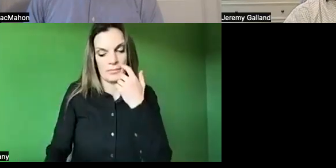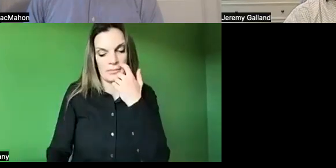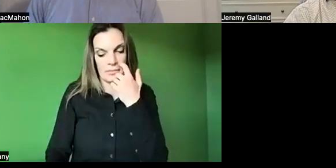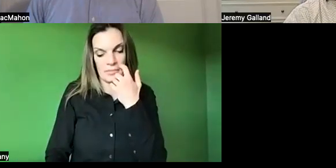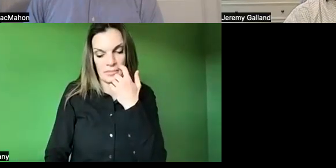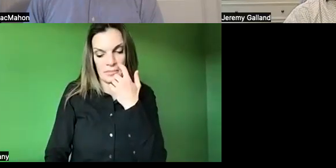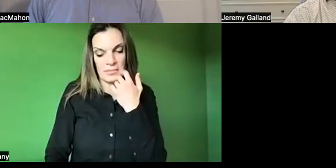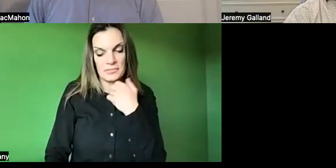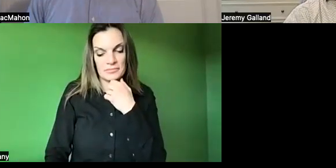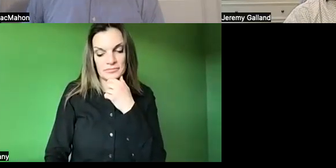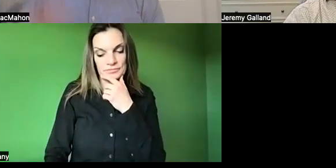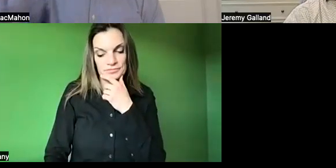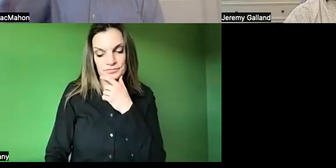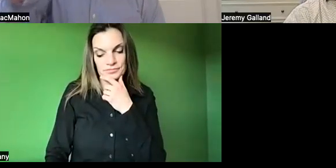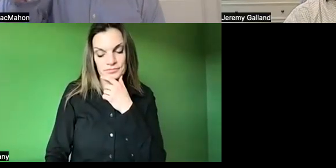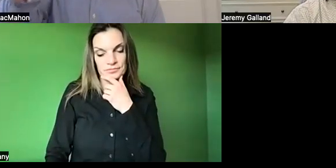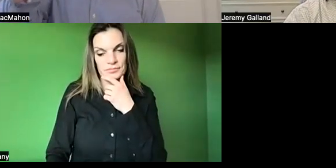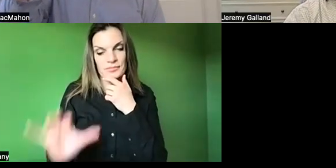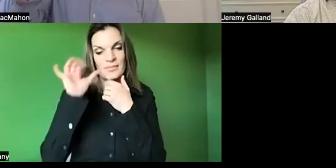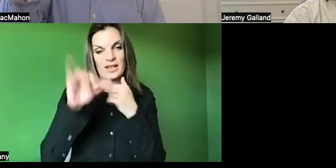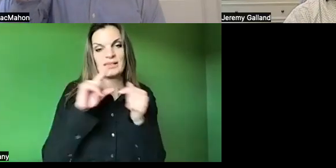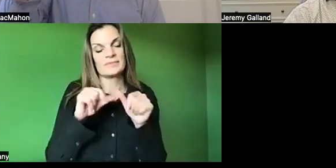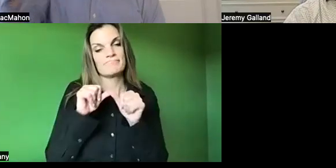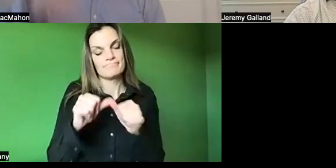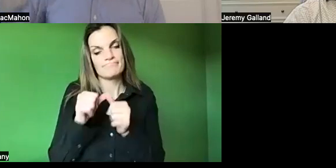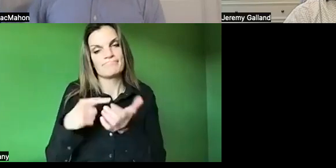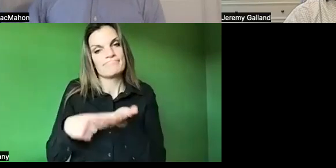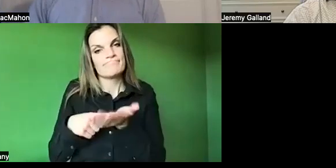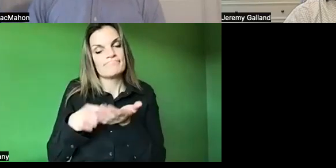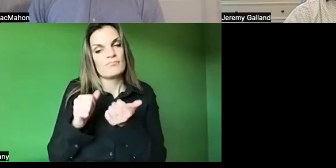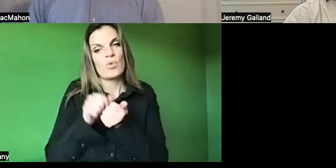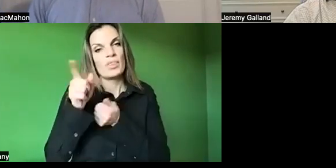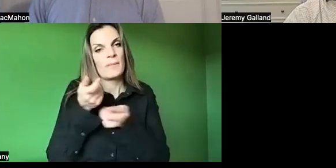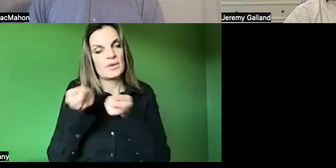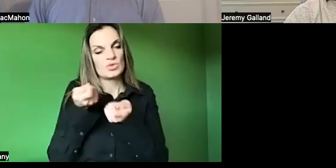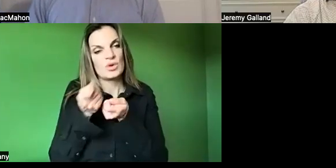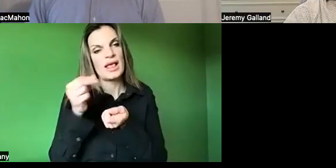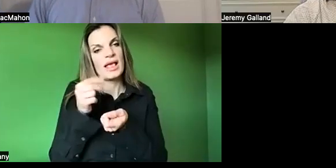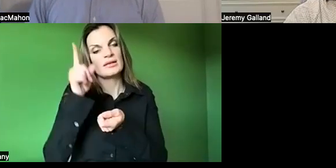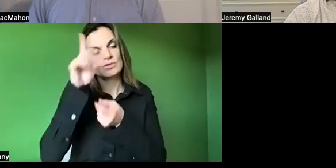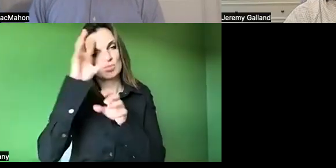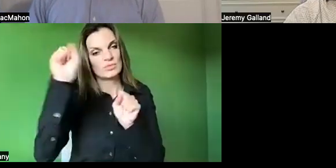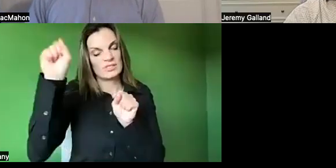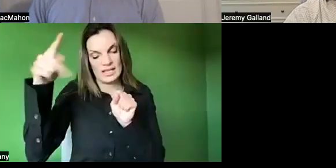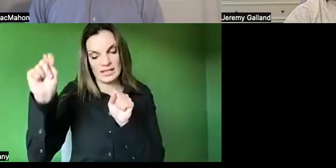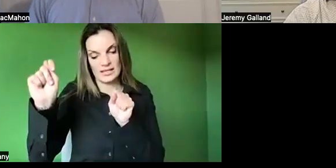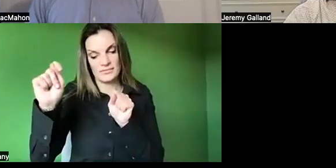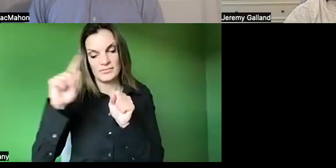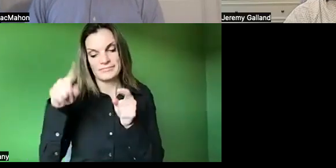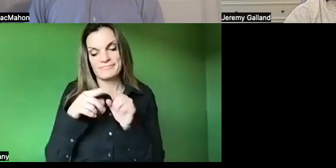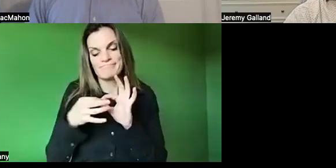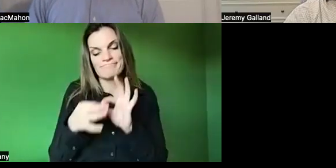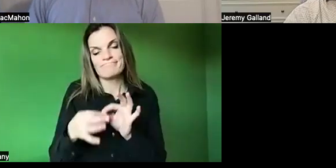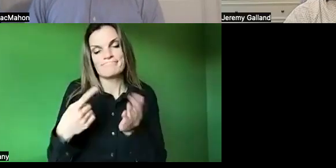And it is a continuous dialogue with the administrators and the superintendent when it comes